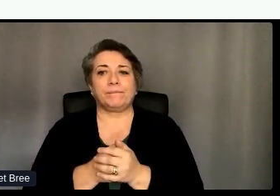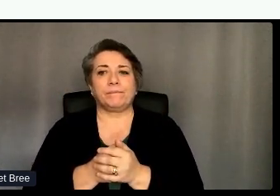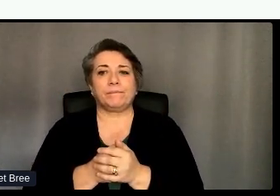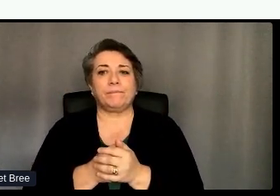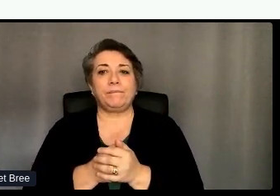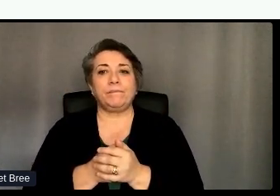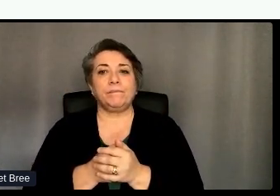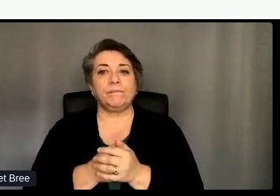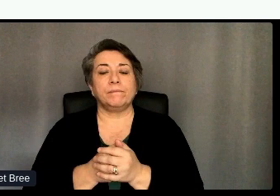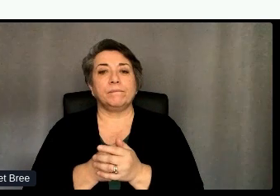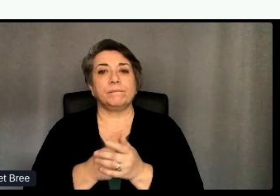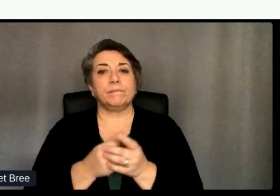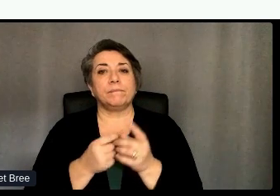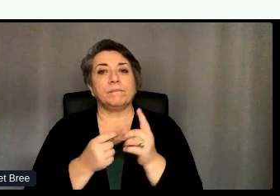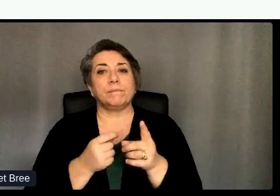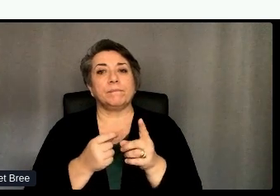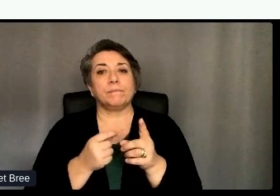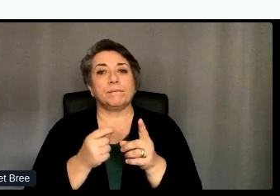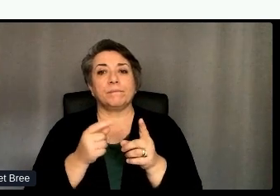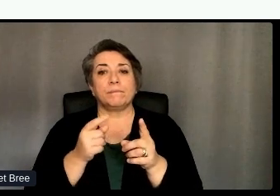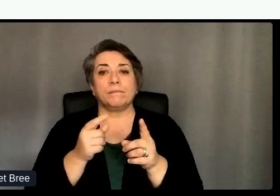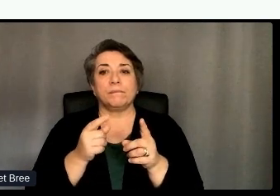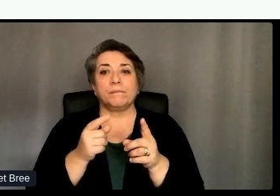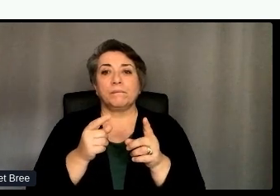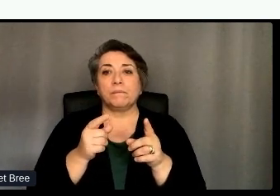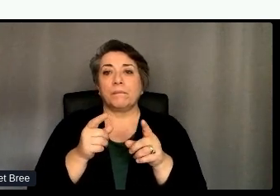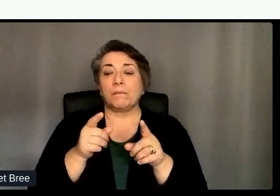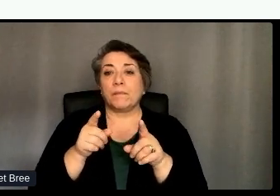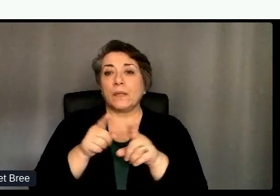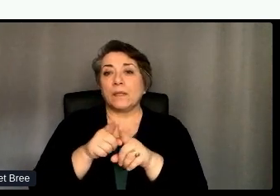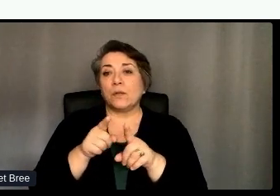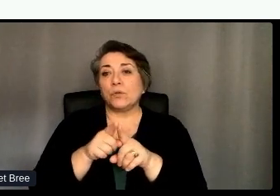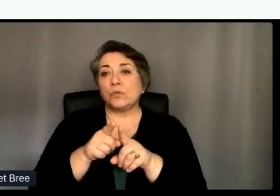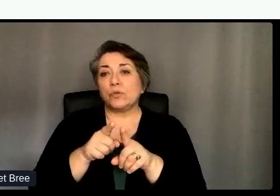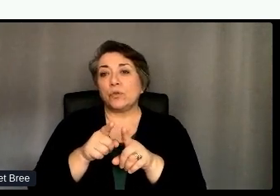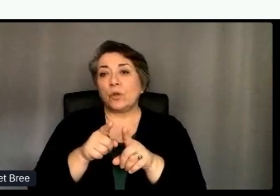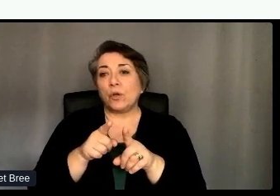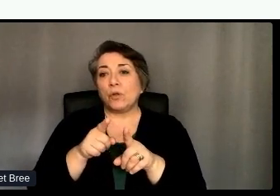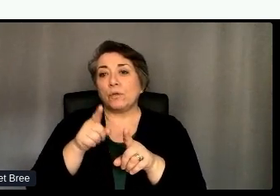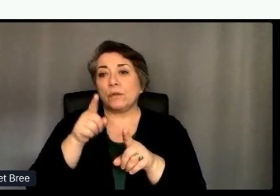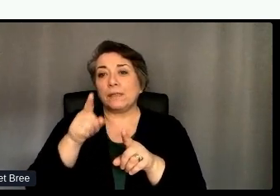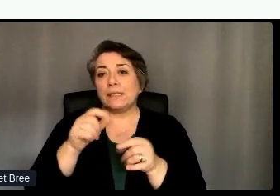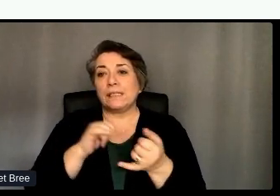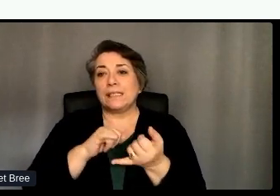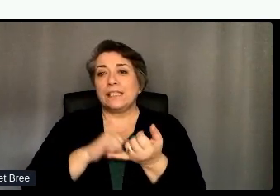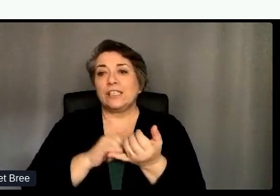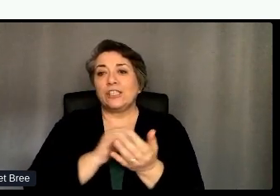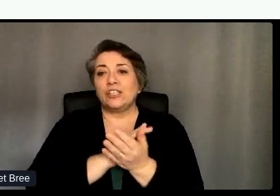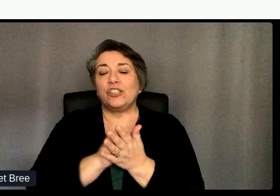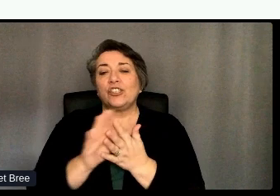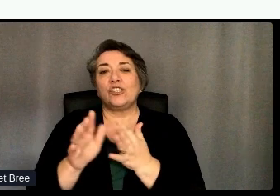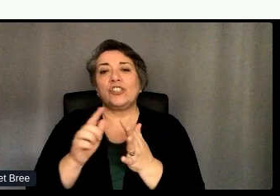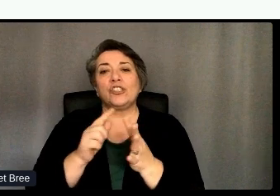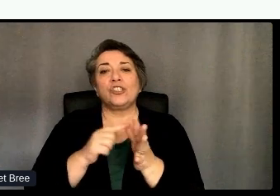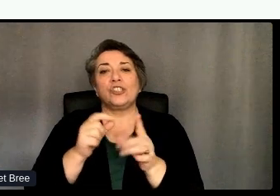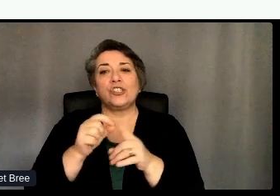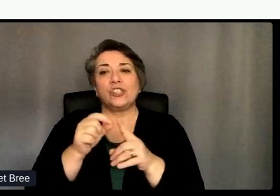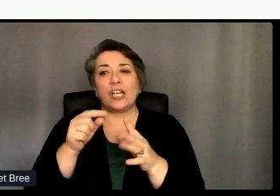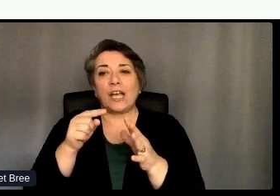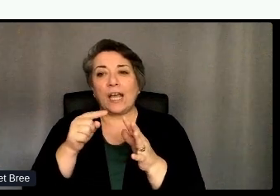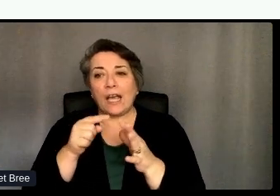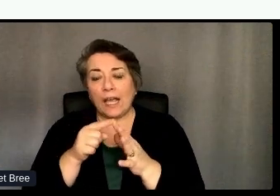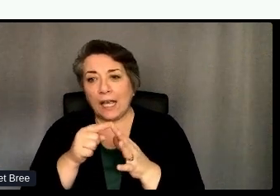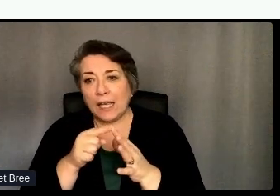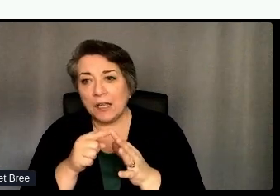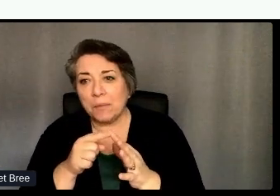Microsoft also partnered with Shapeways, a global leader in 3D printing, to enable 3D printed customization for the